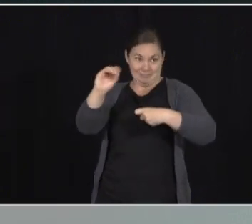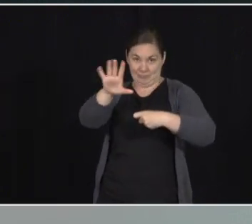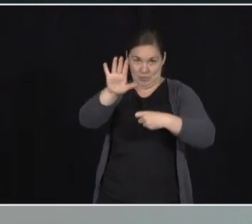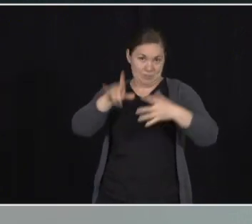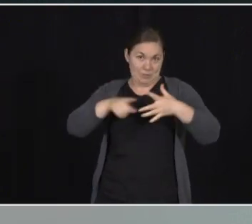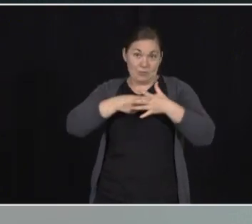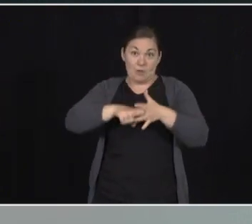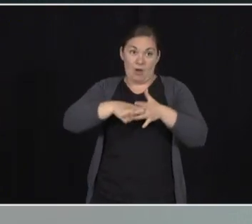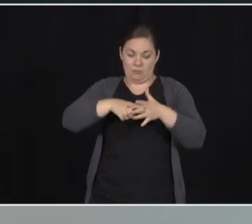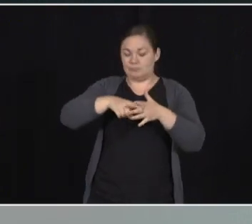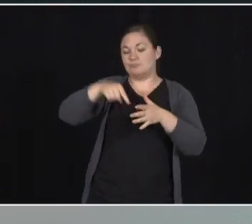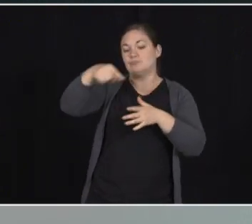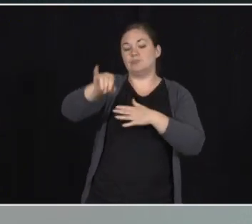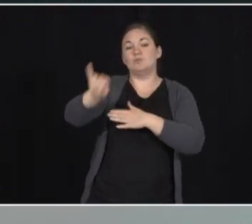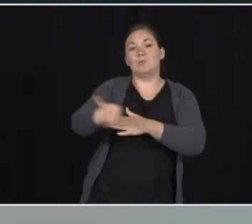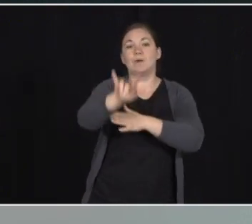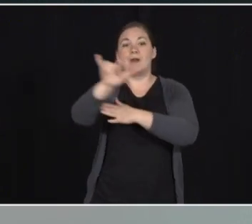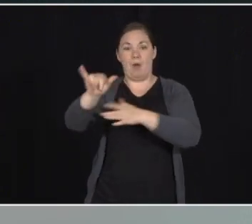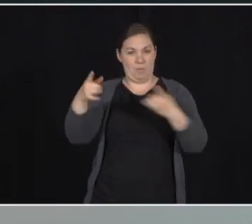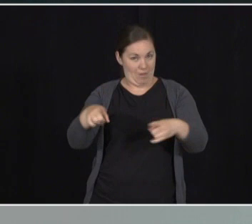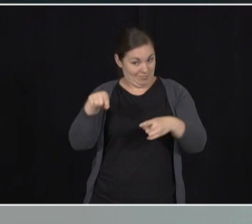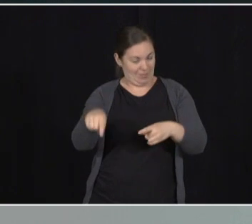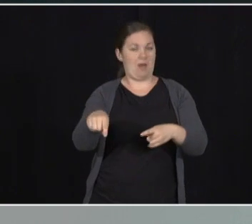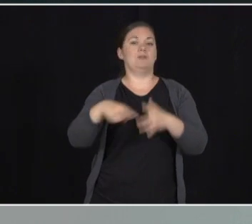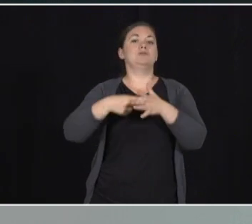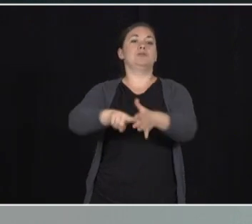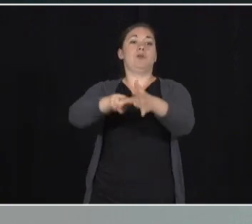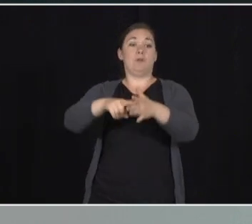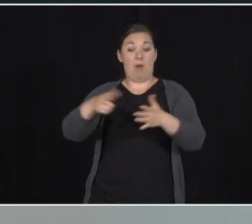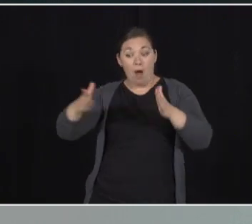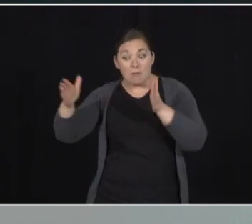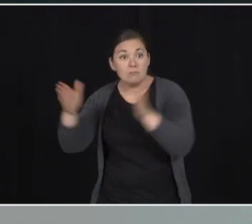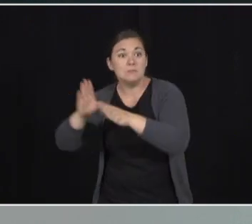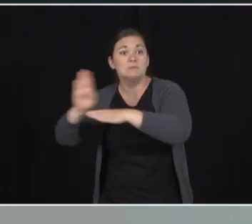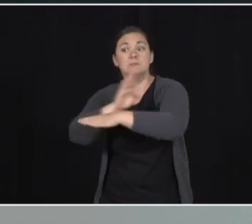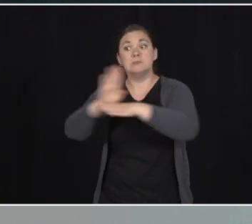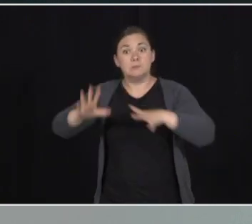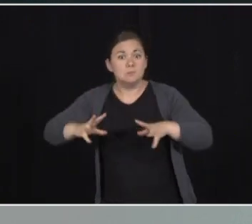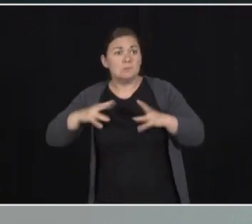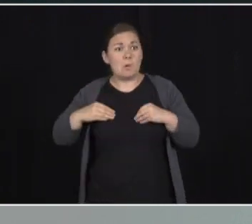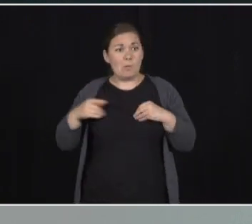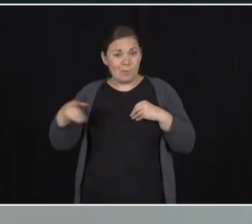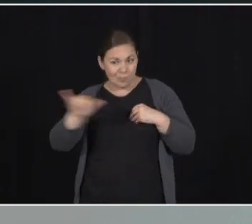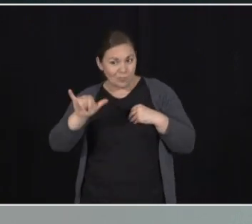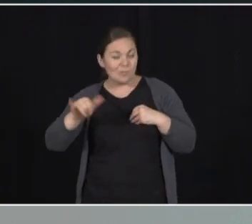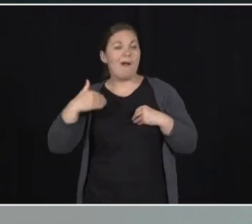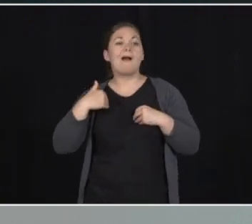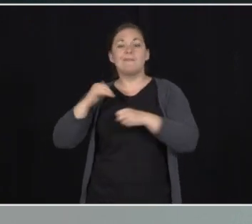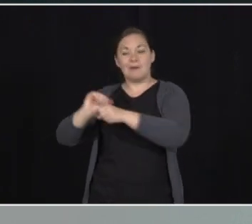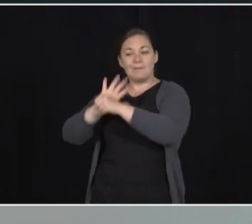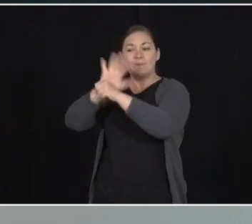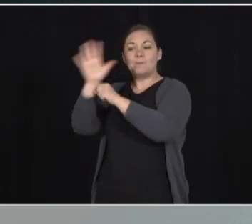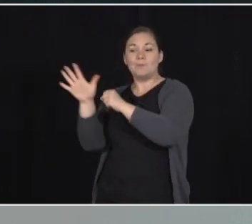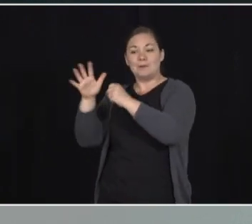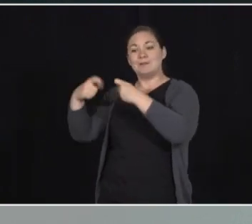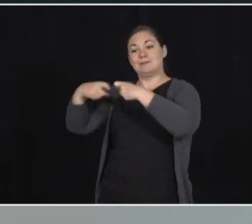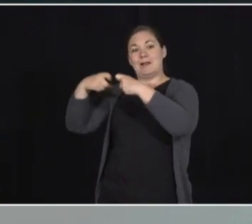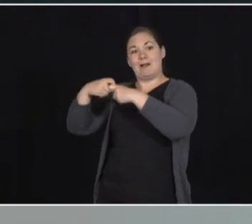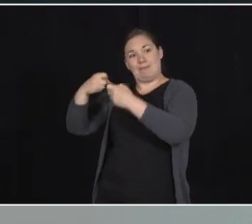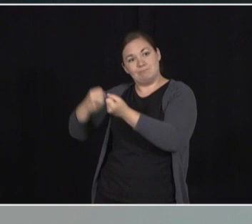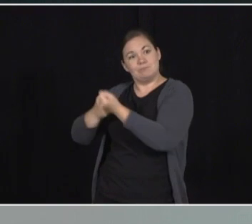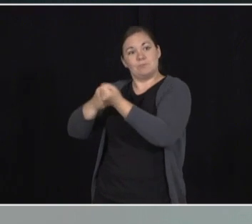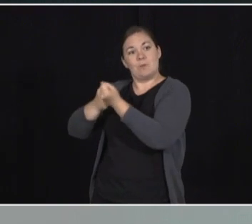offset some of that small business owners' expenses, we are announcing the COVID-19 Energy Assistance Program for small